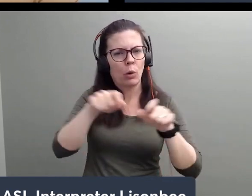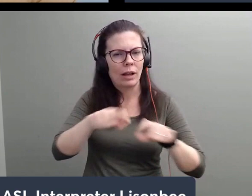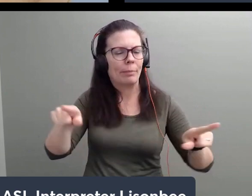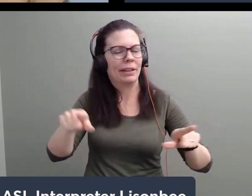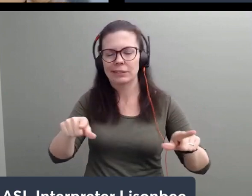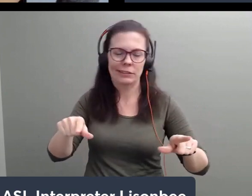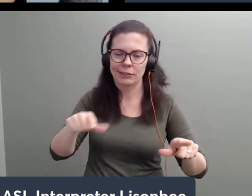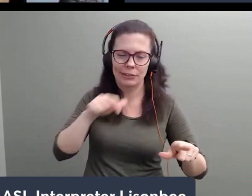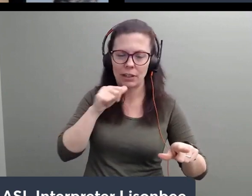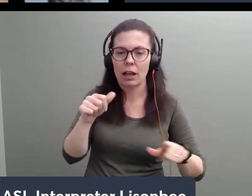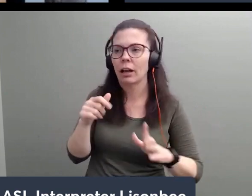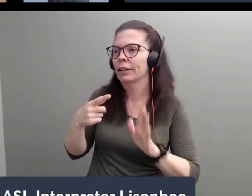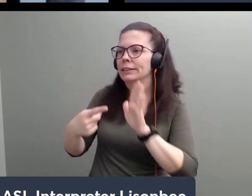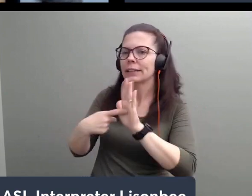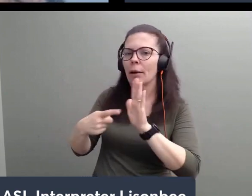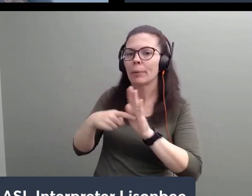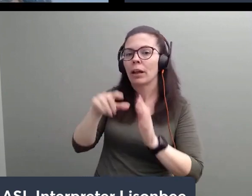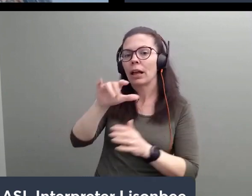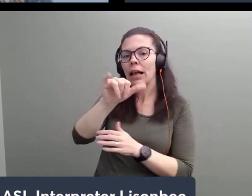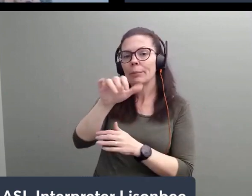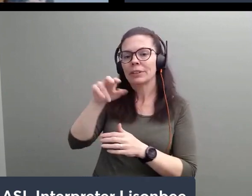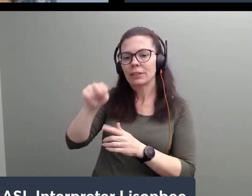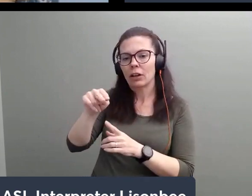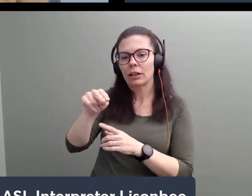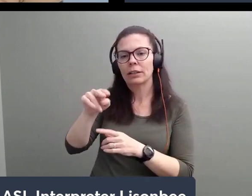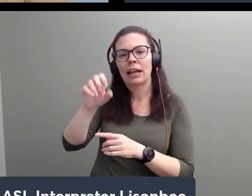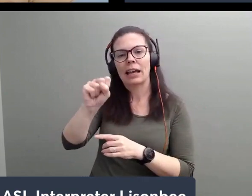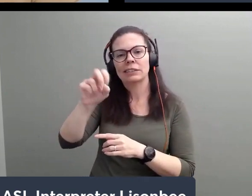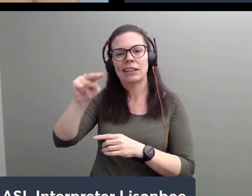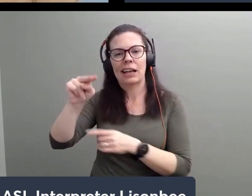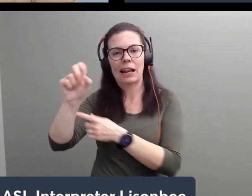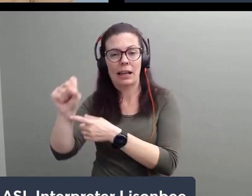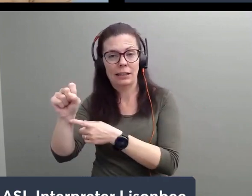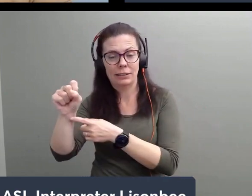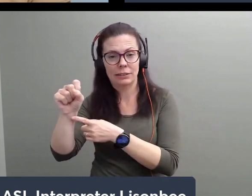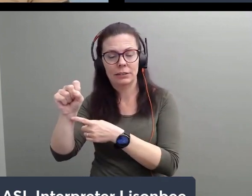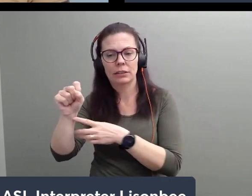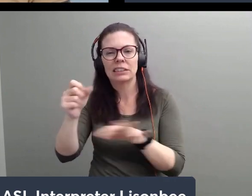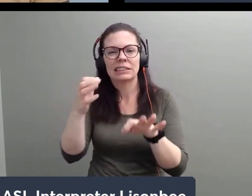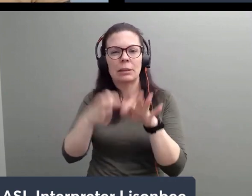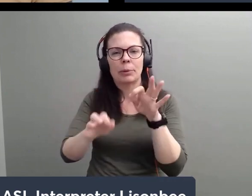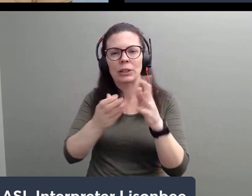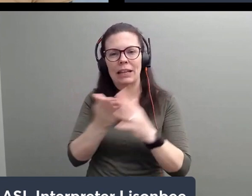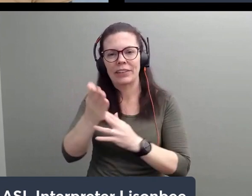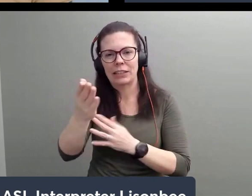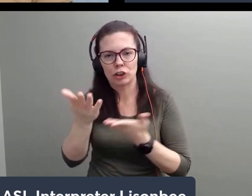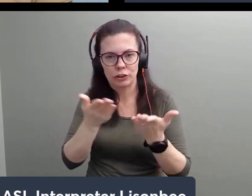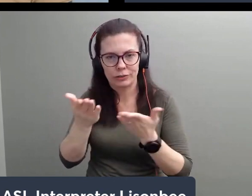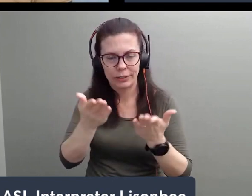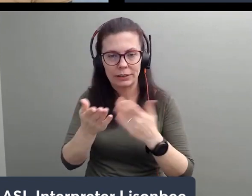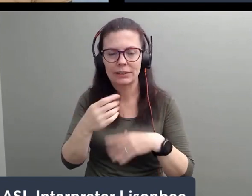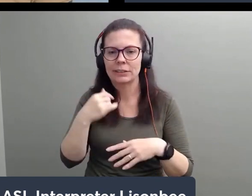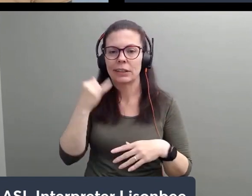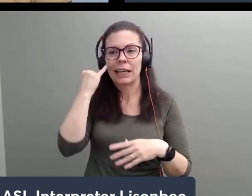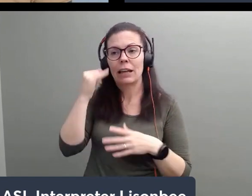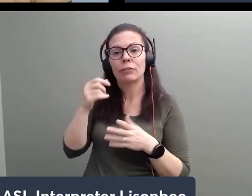simple notification service, or Amazon SNS. If I recall correctly, if you pass ref, it gives you a